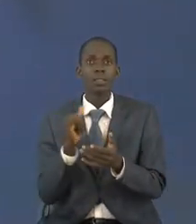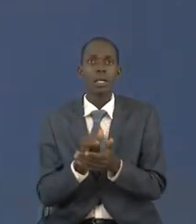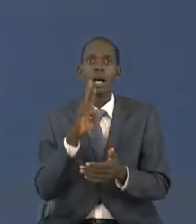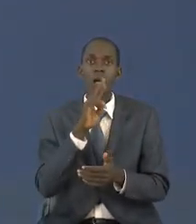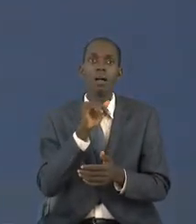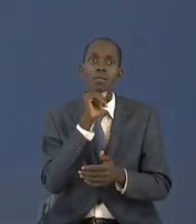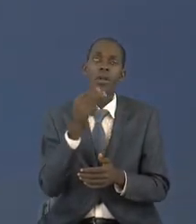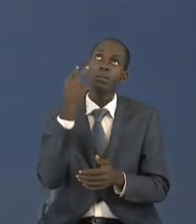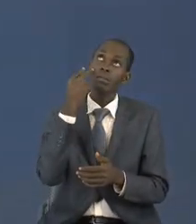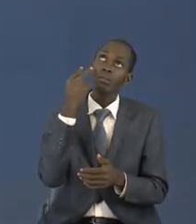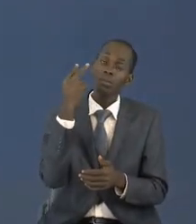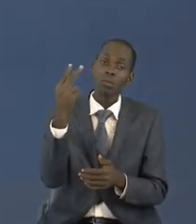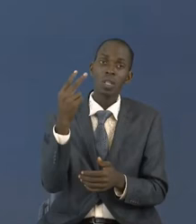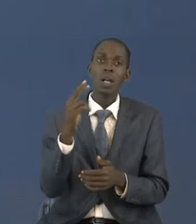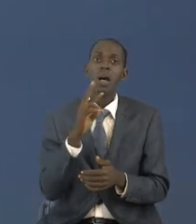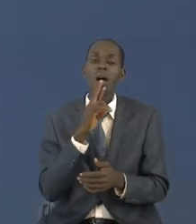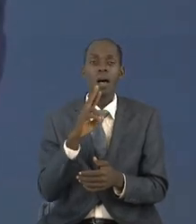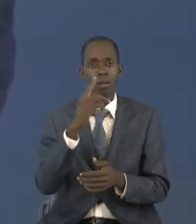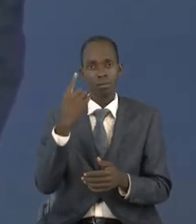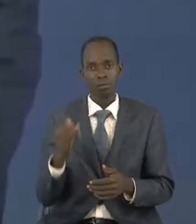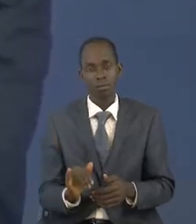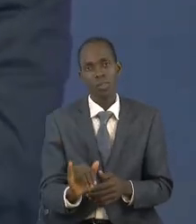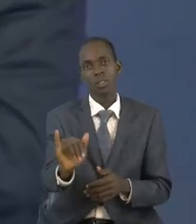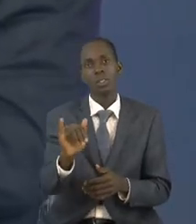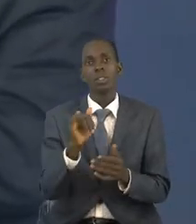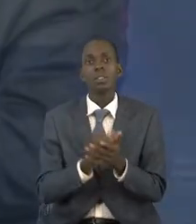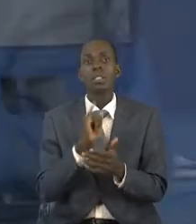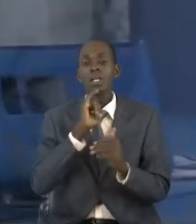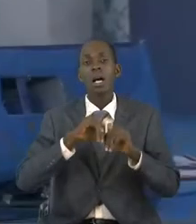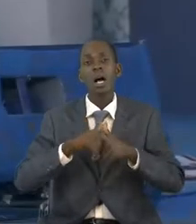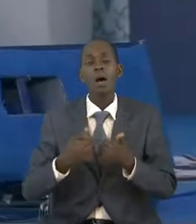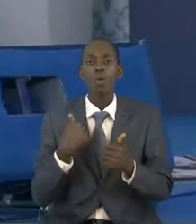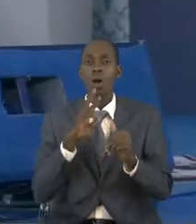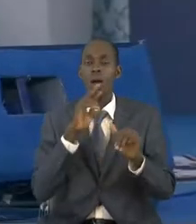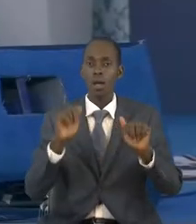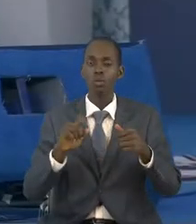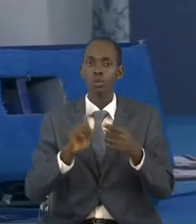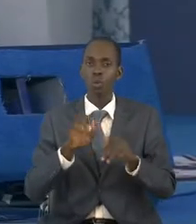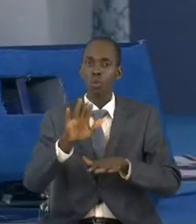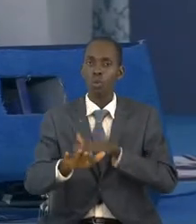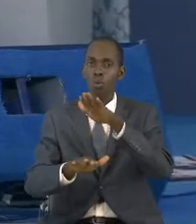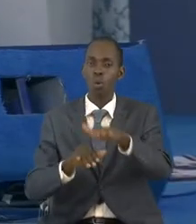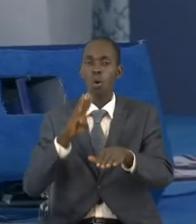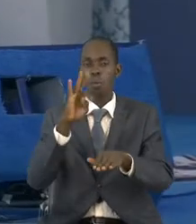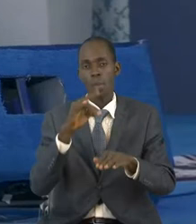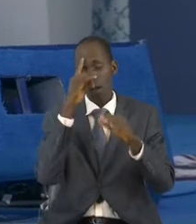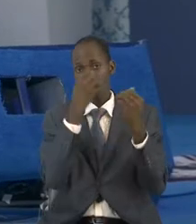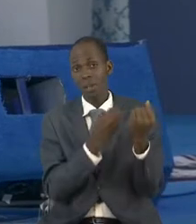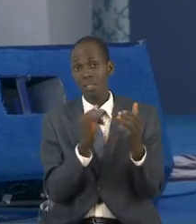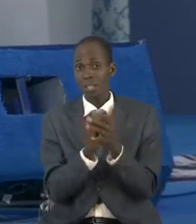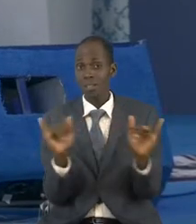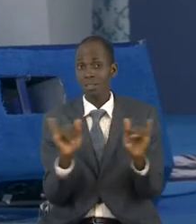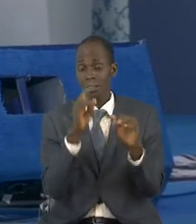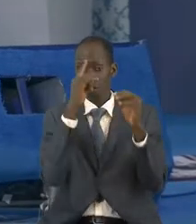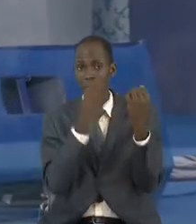seen are eternal. That's how we're able to walk by faith. And it's that same faith that saved us,